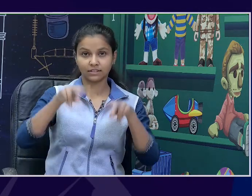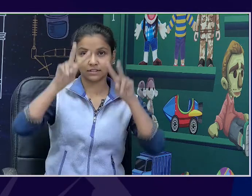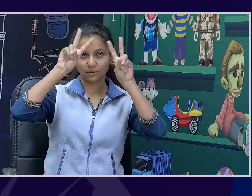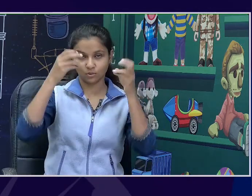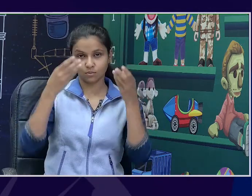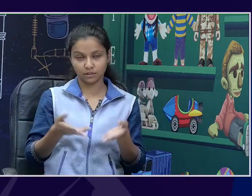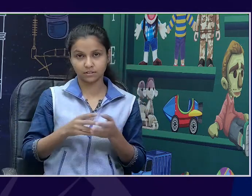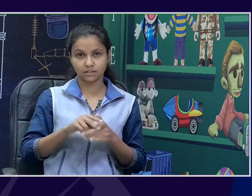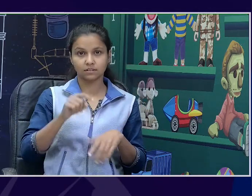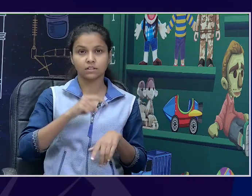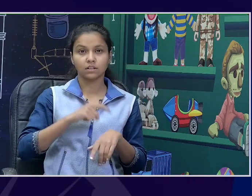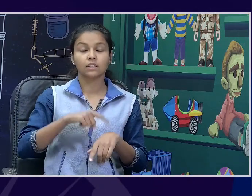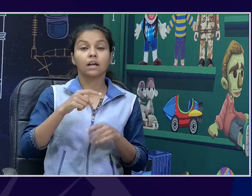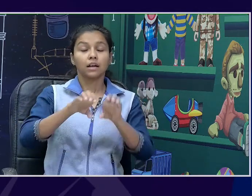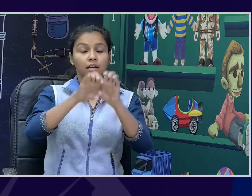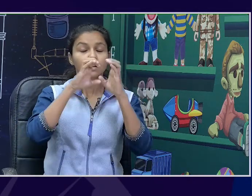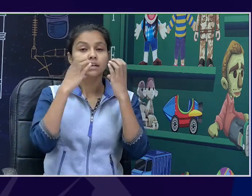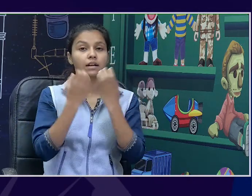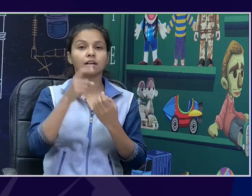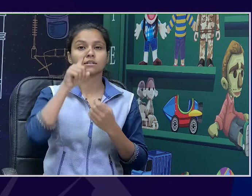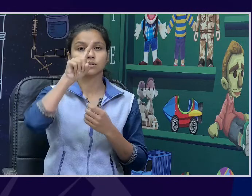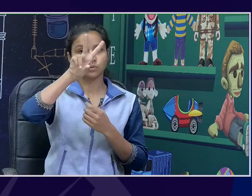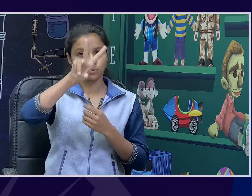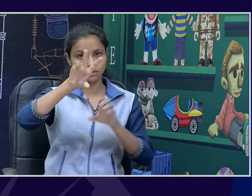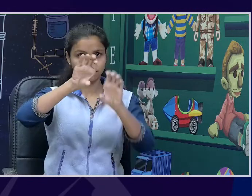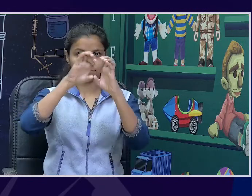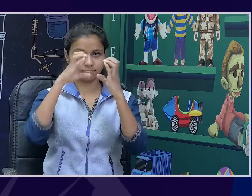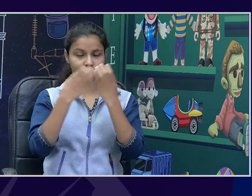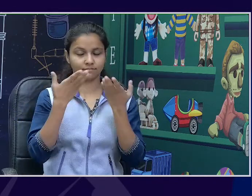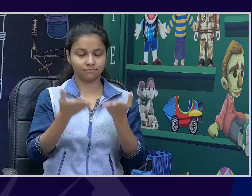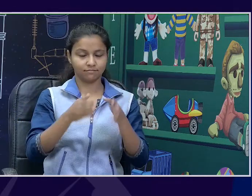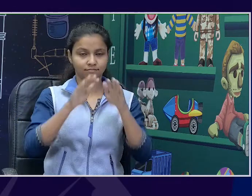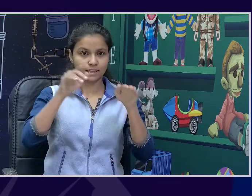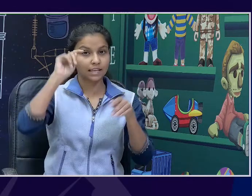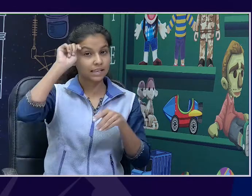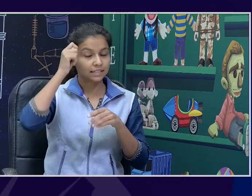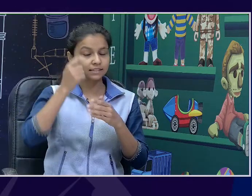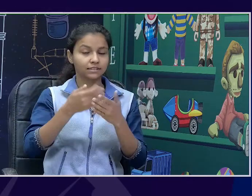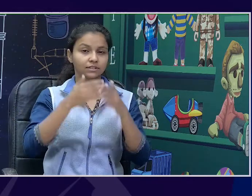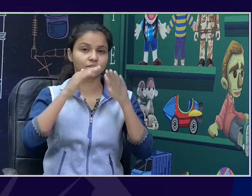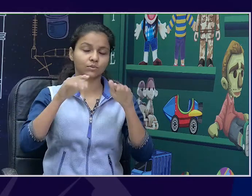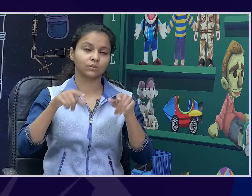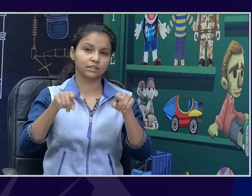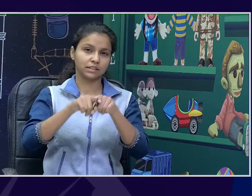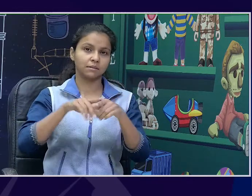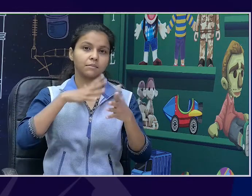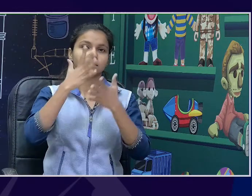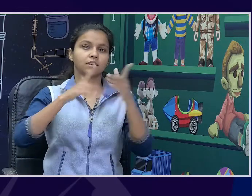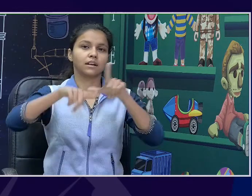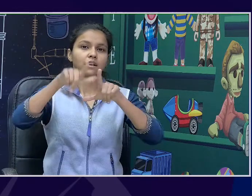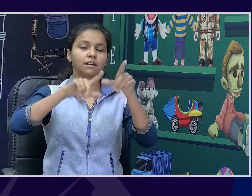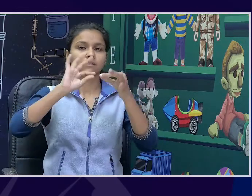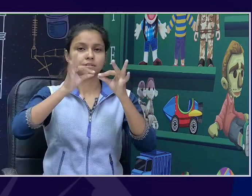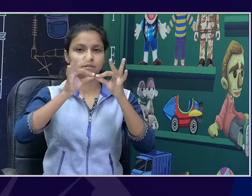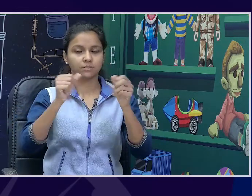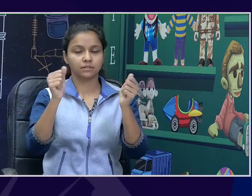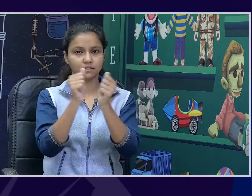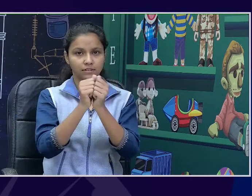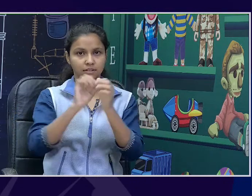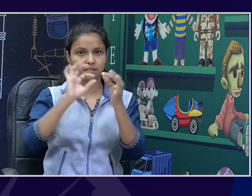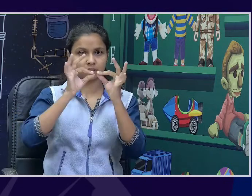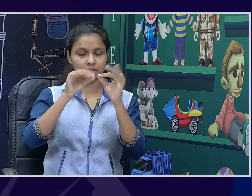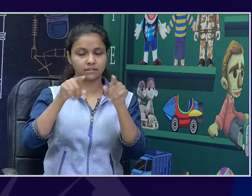for 12th standard of English student, and as you can see, I am accompanied by our sign language interpreter. You are